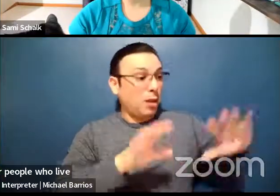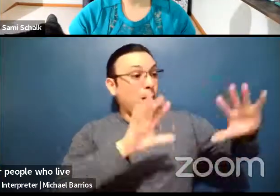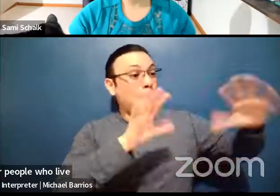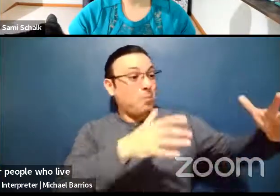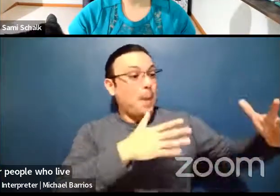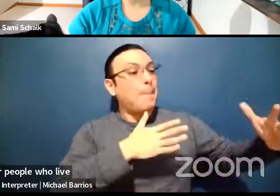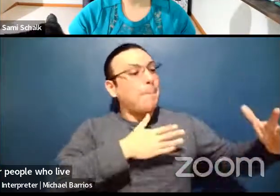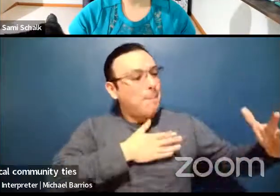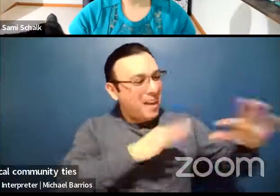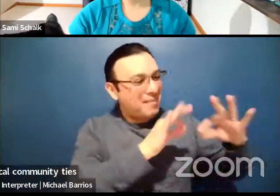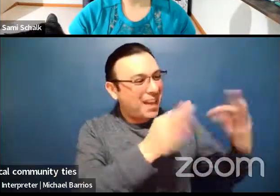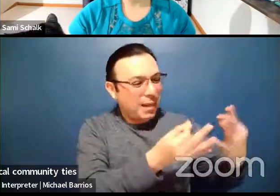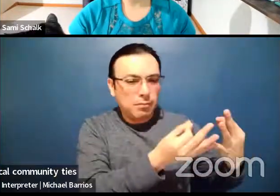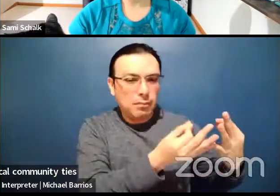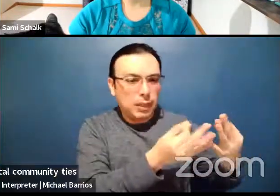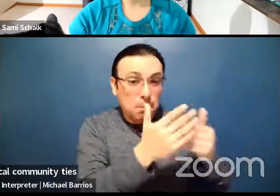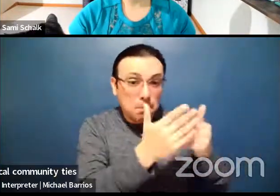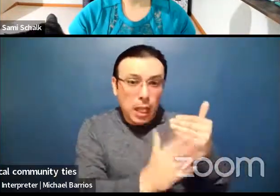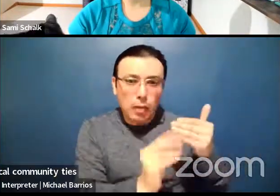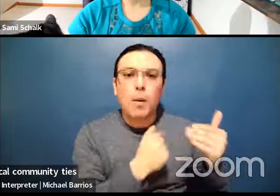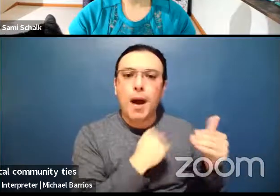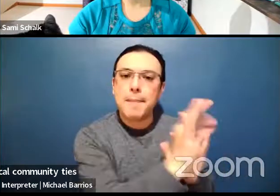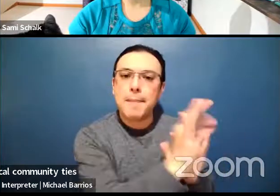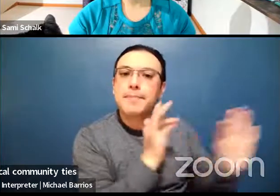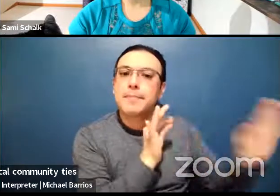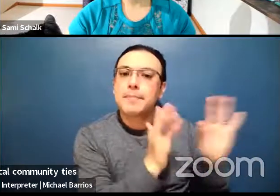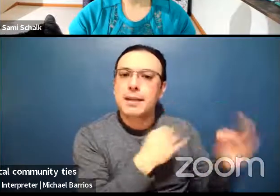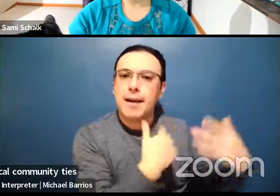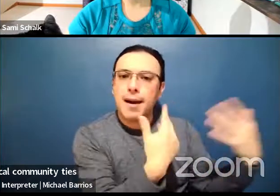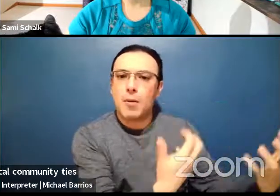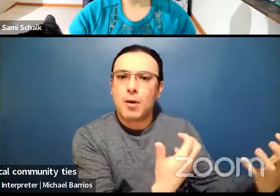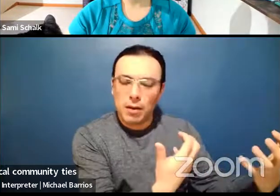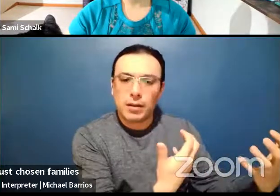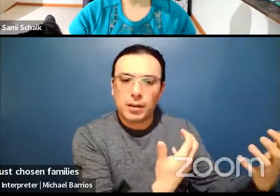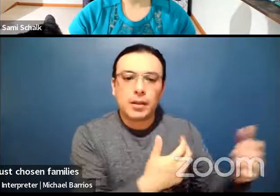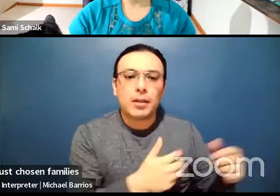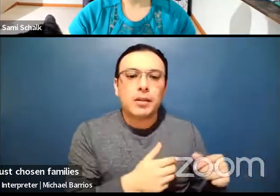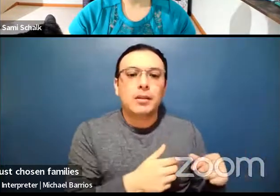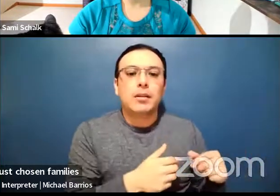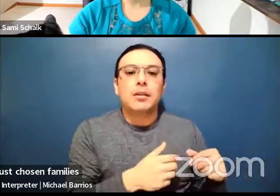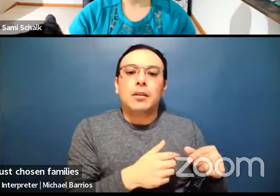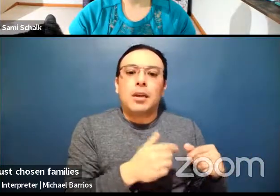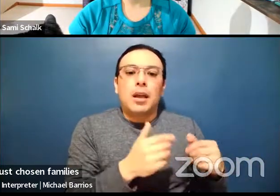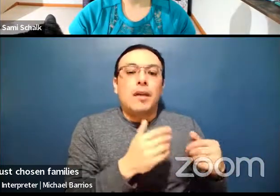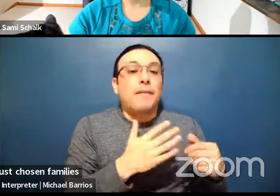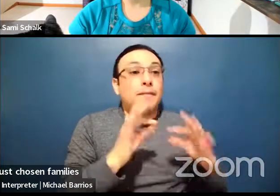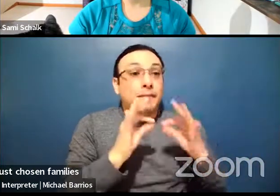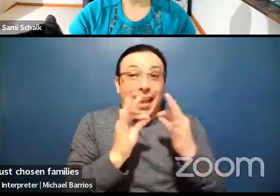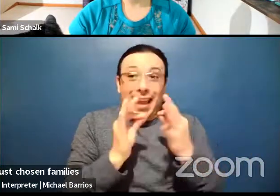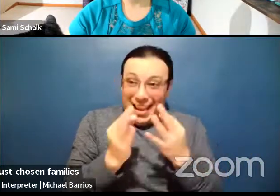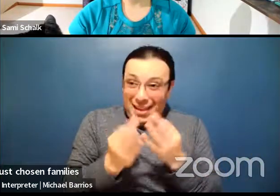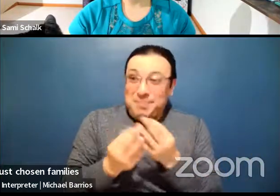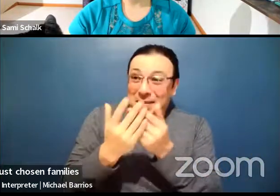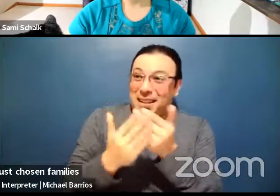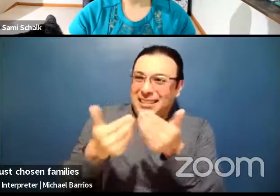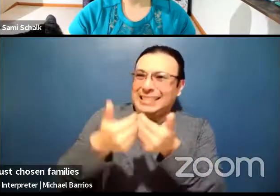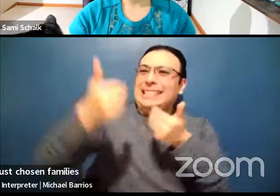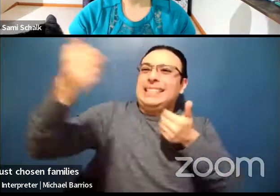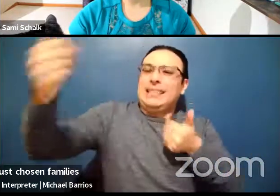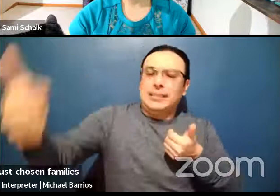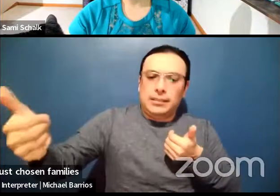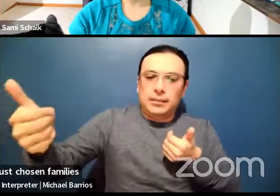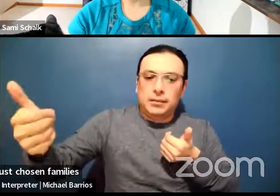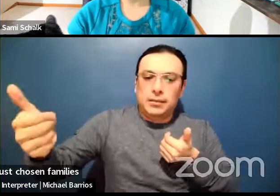and maintain intentional distance from our families of origin, we felt particularly alienated by the set